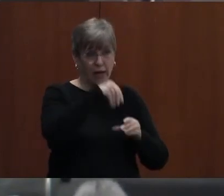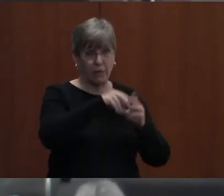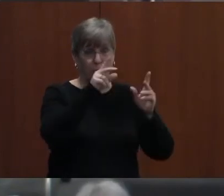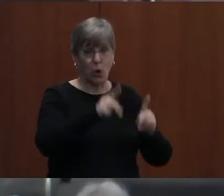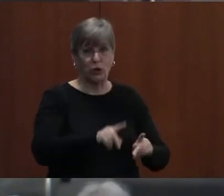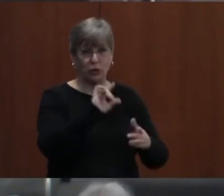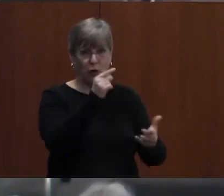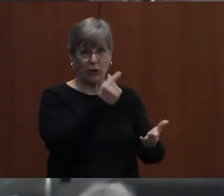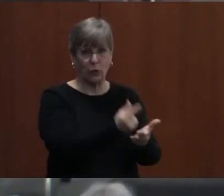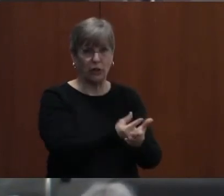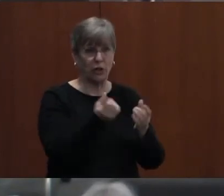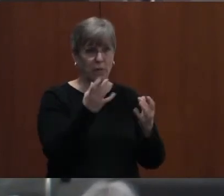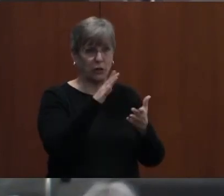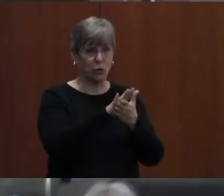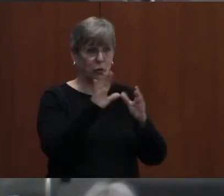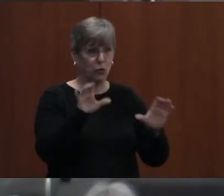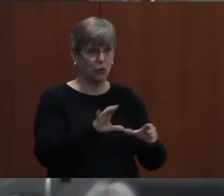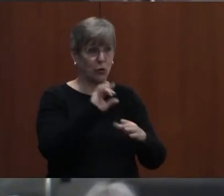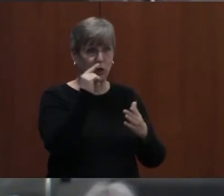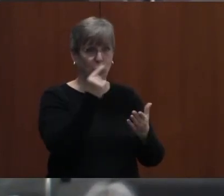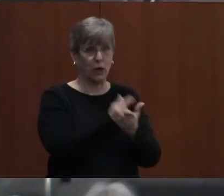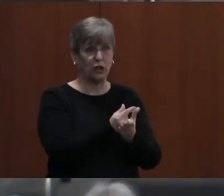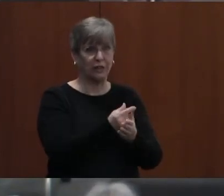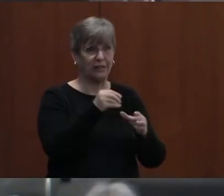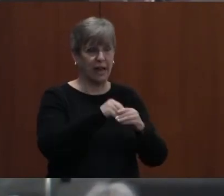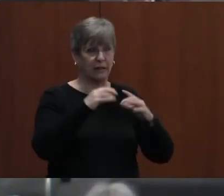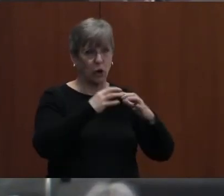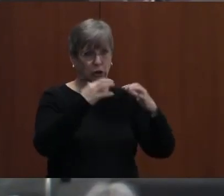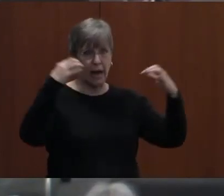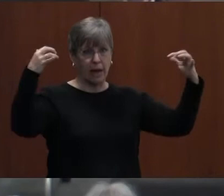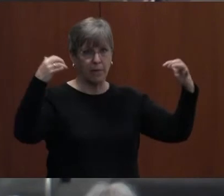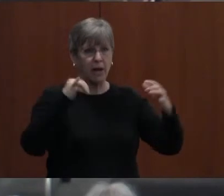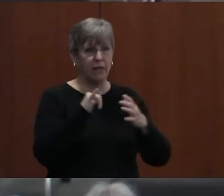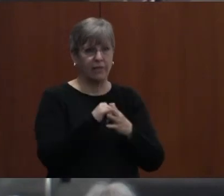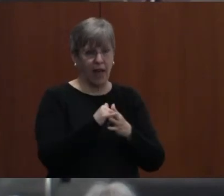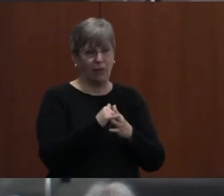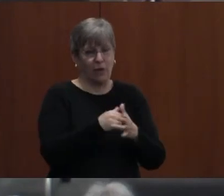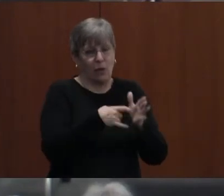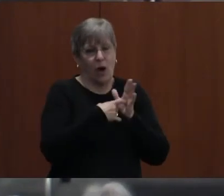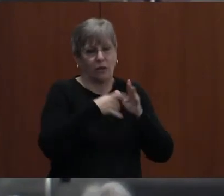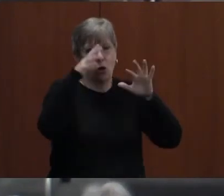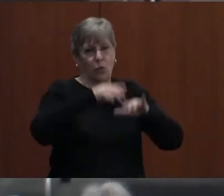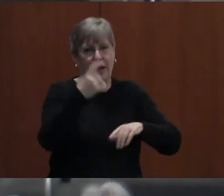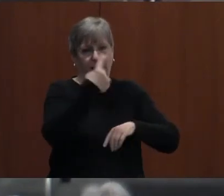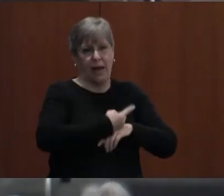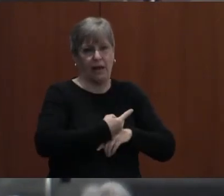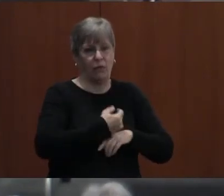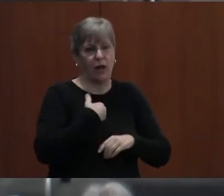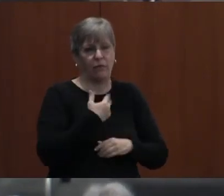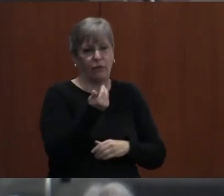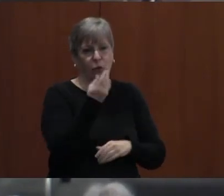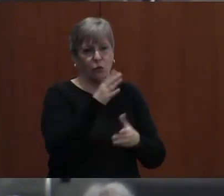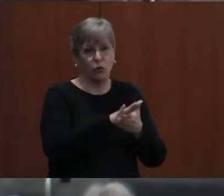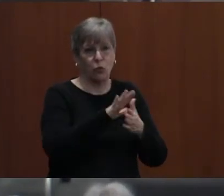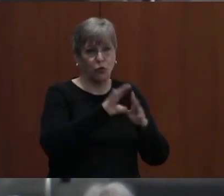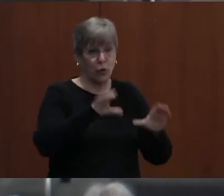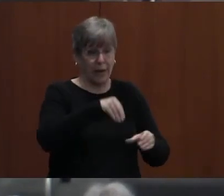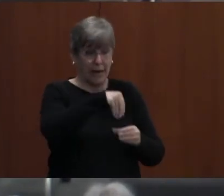graduation. Many of the schools will be doing graduations in their stadium, which will require a rain date. We do have a few schools that are doing